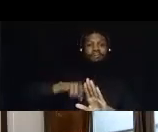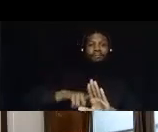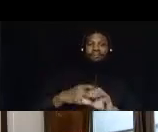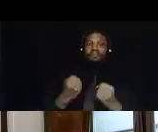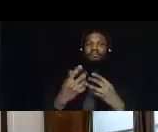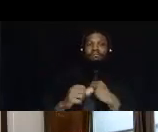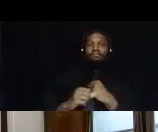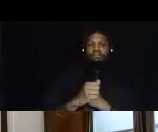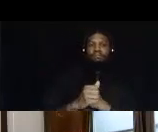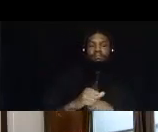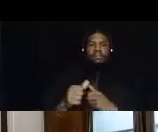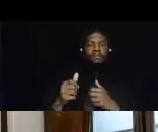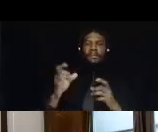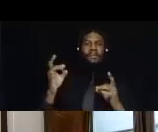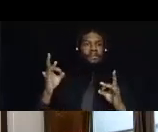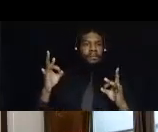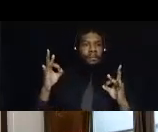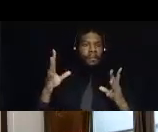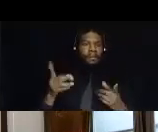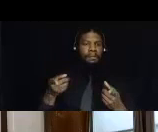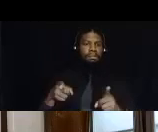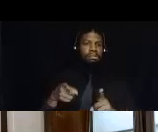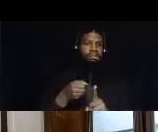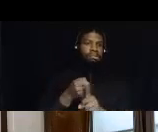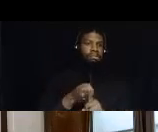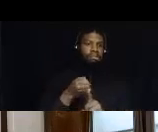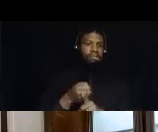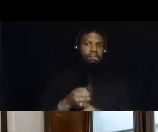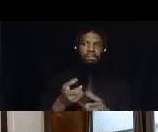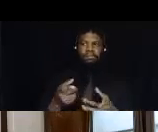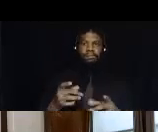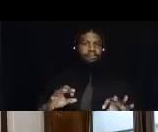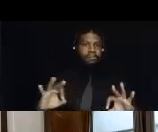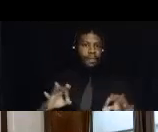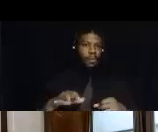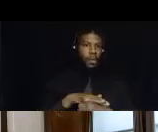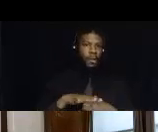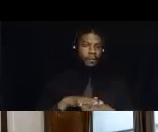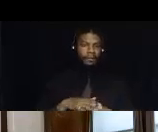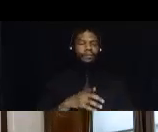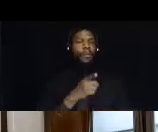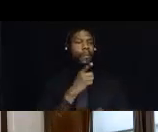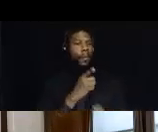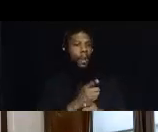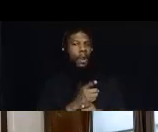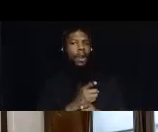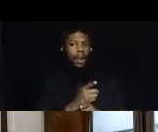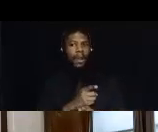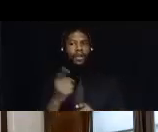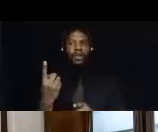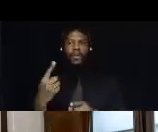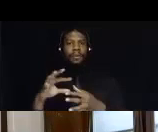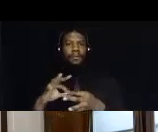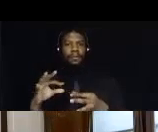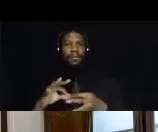monstrous things happen on just those benign locations. Yeah, not to make light of it, but somebody typed in yellow brick